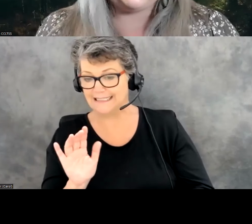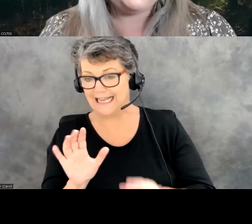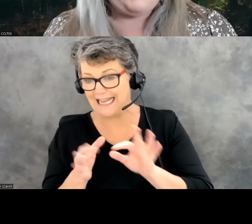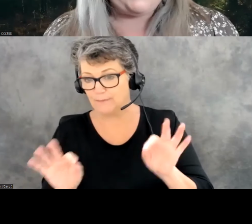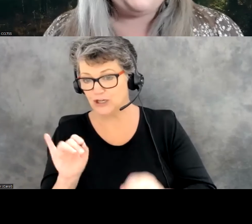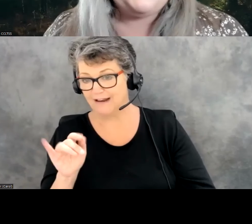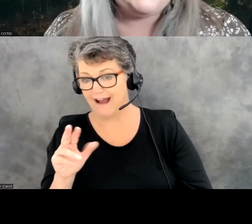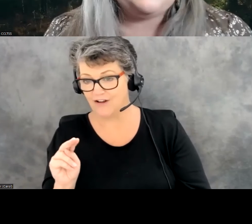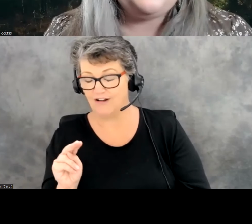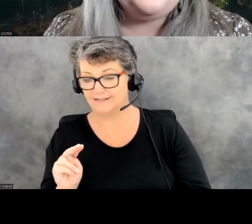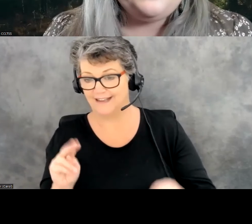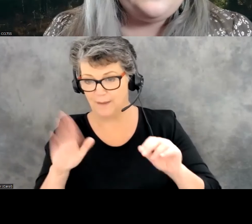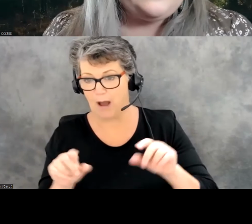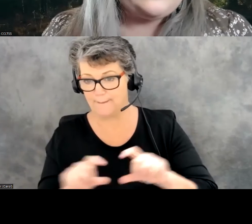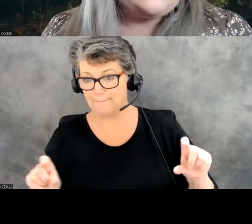icon on your toolbar.